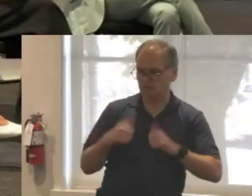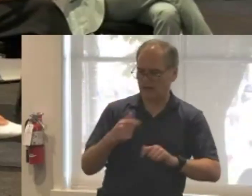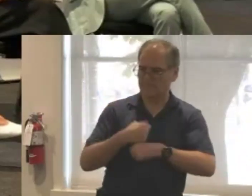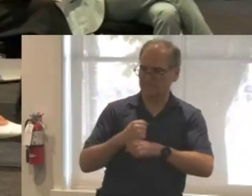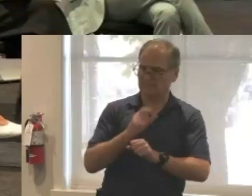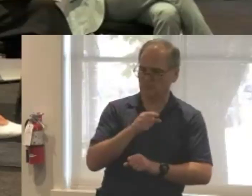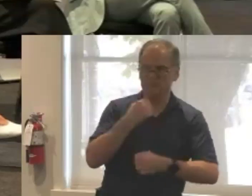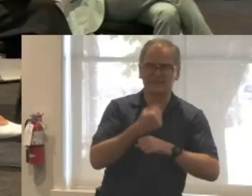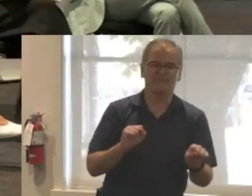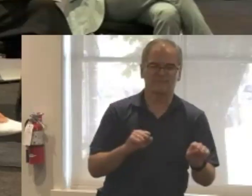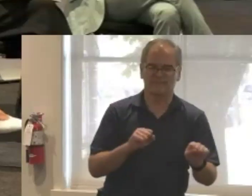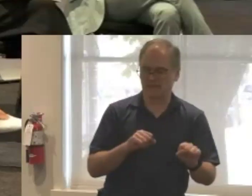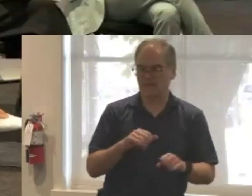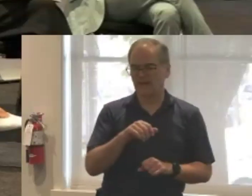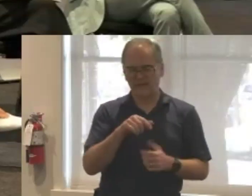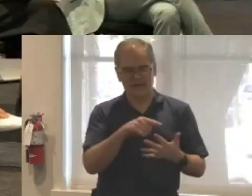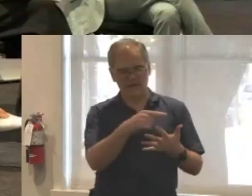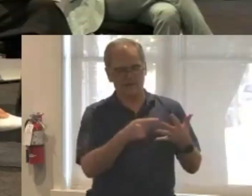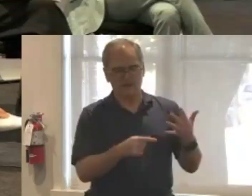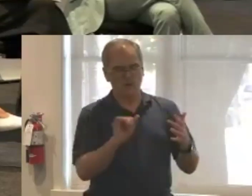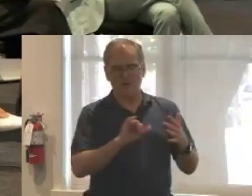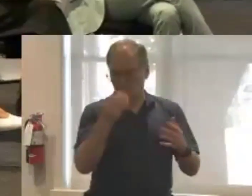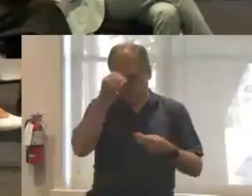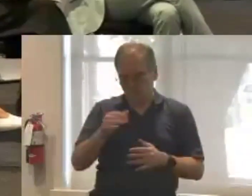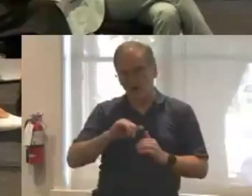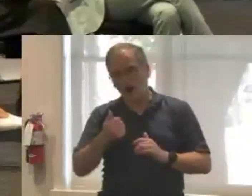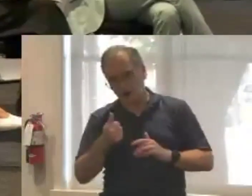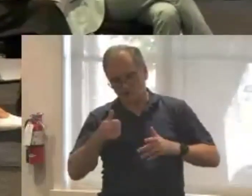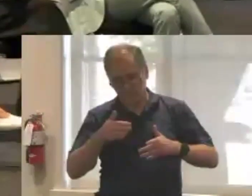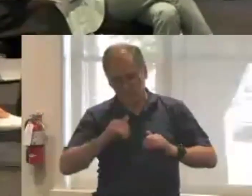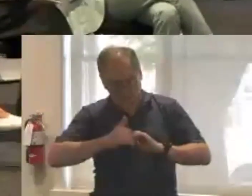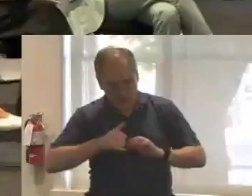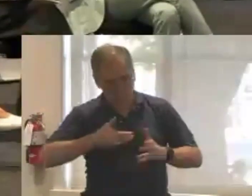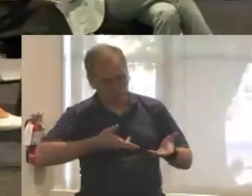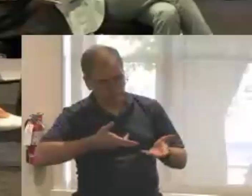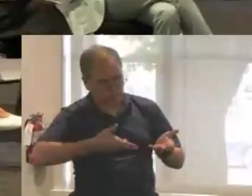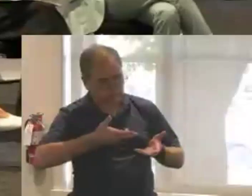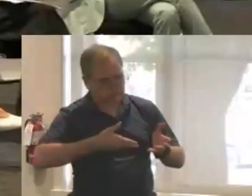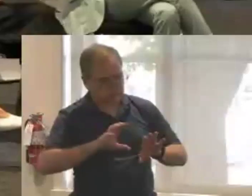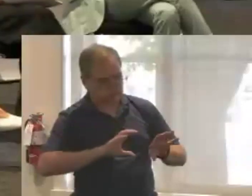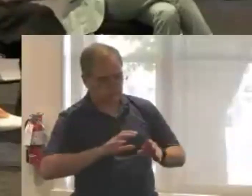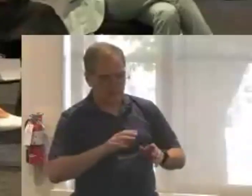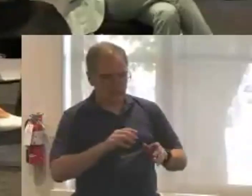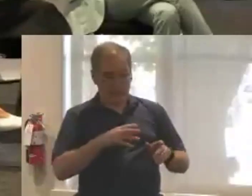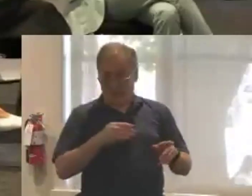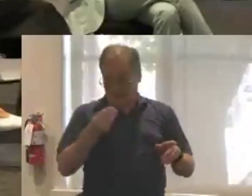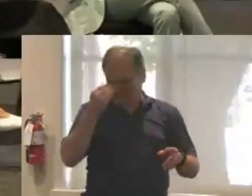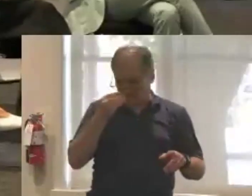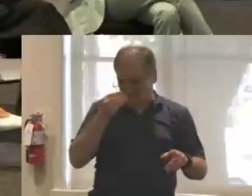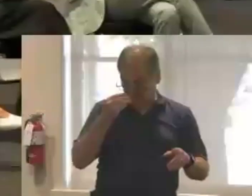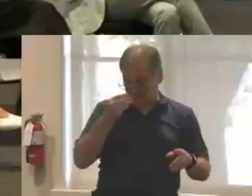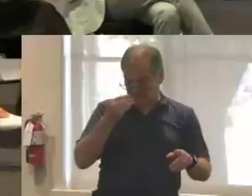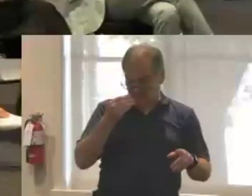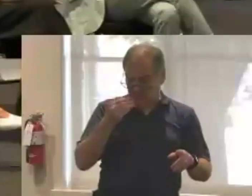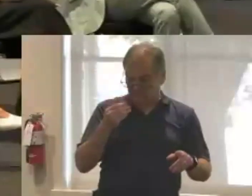help. And this includes also making sure that youth that are attending this space are taking a trauma-informed approach and really just being